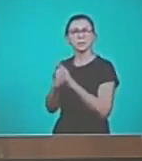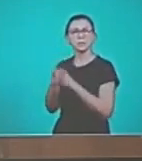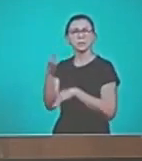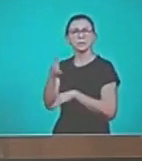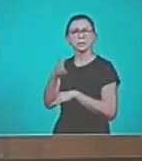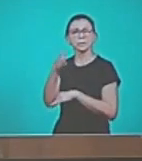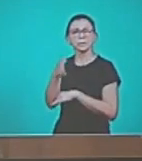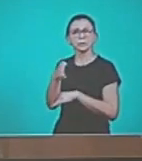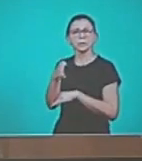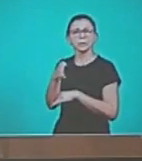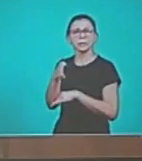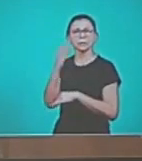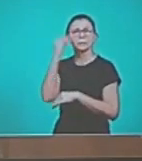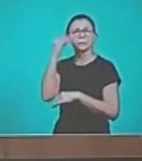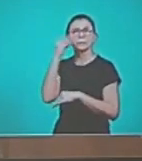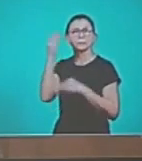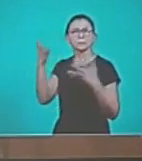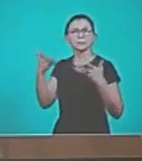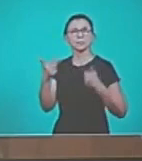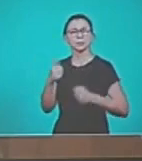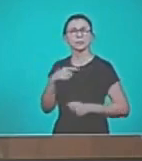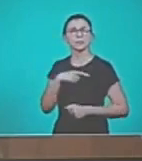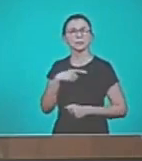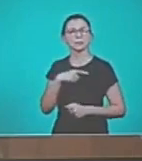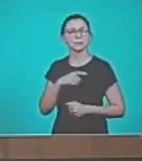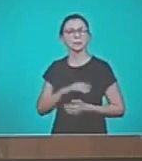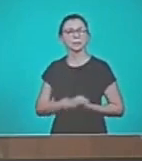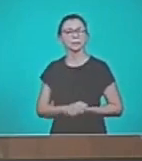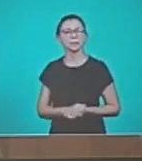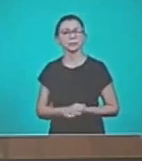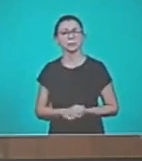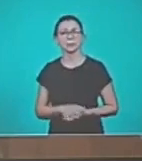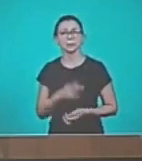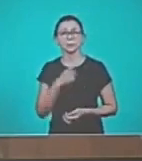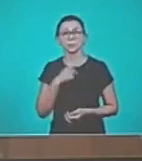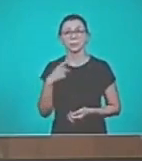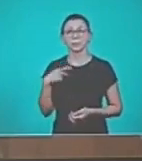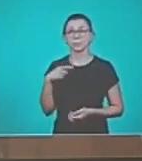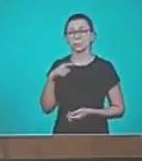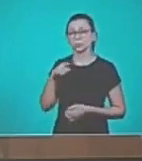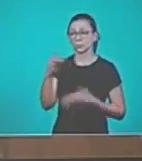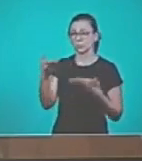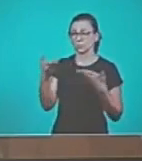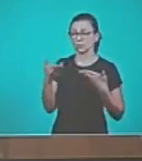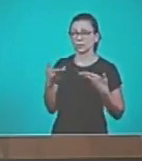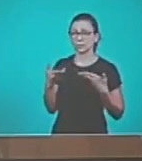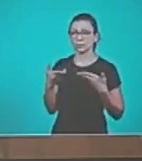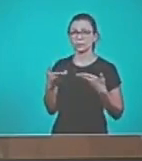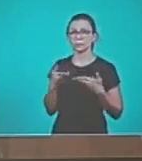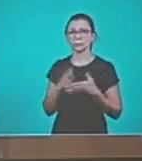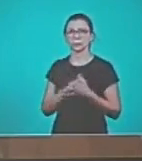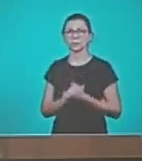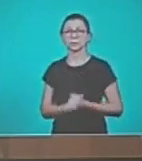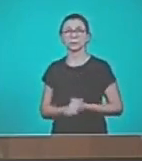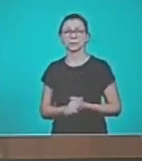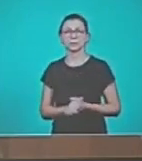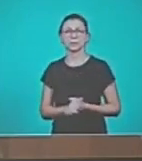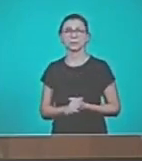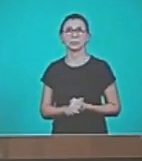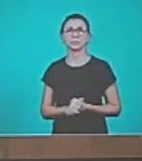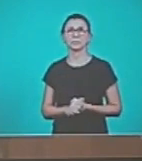we need to be at the disposal of the pastor in order to invite and give testimony to